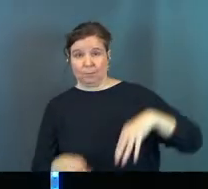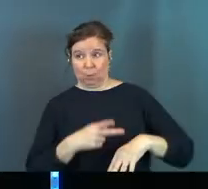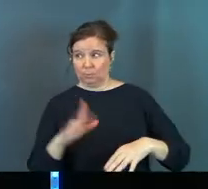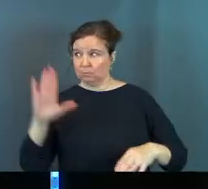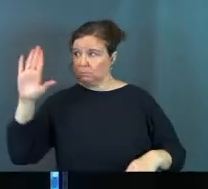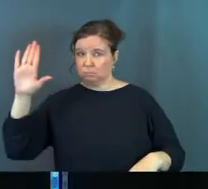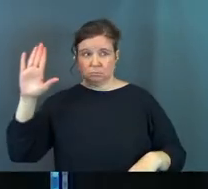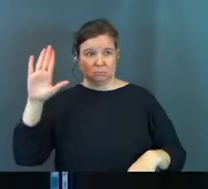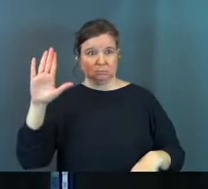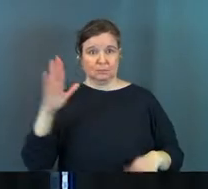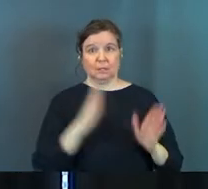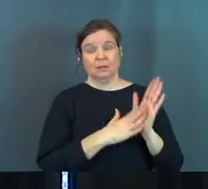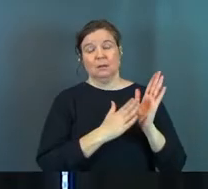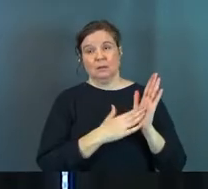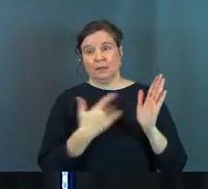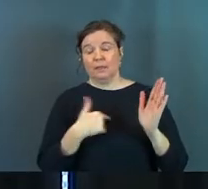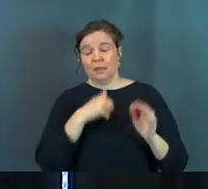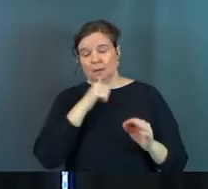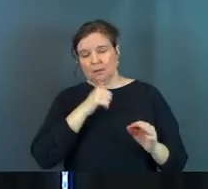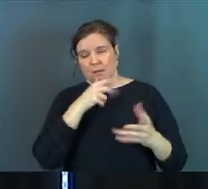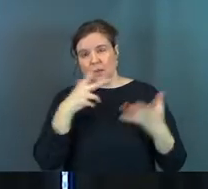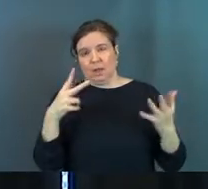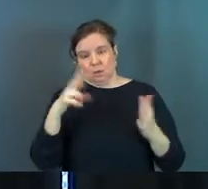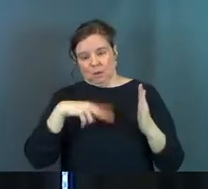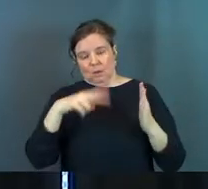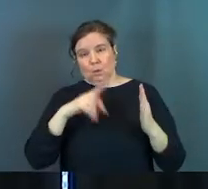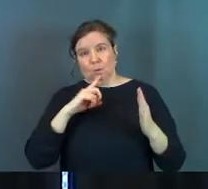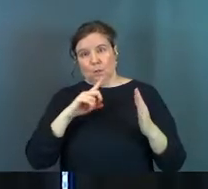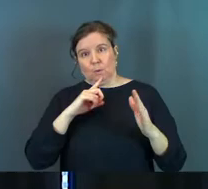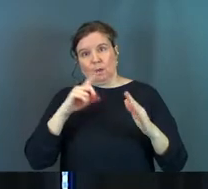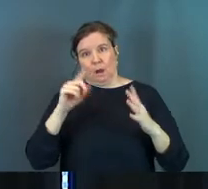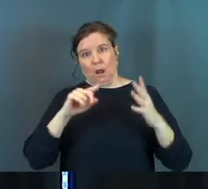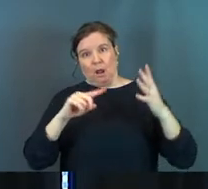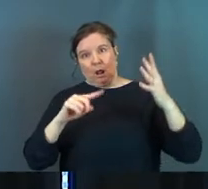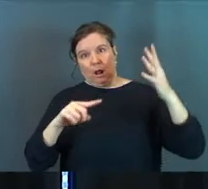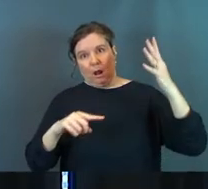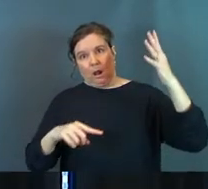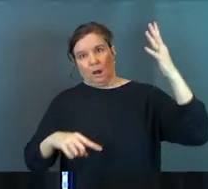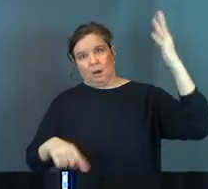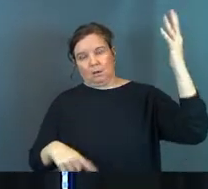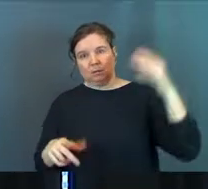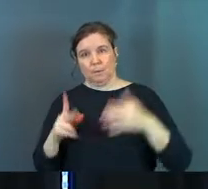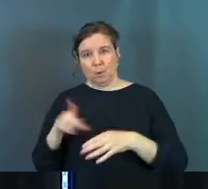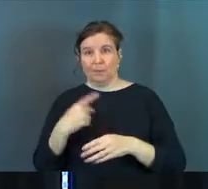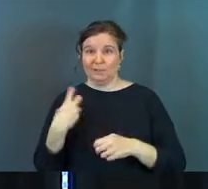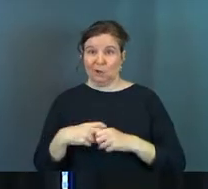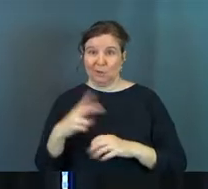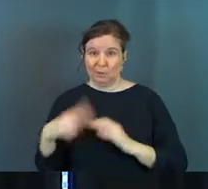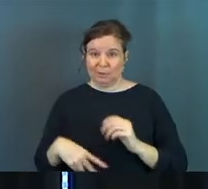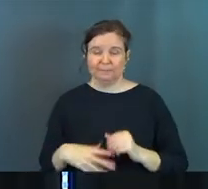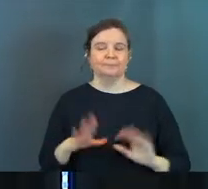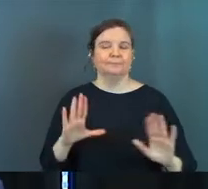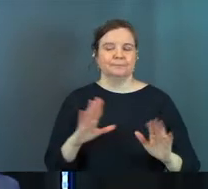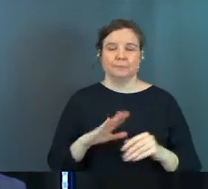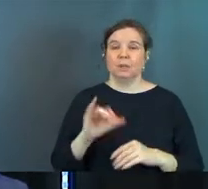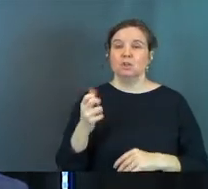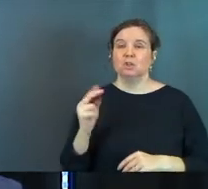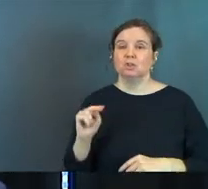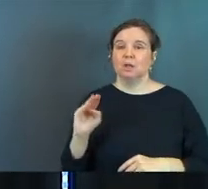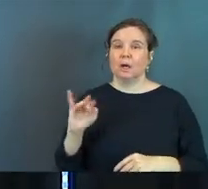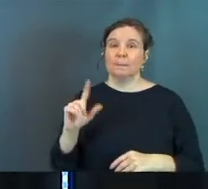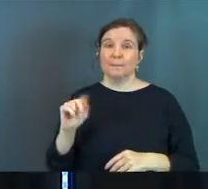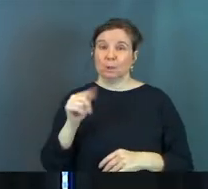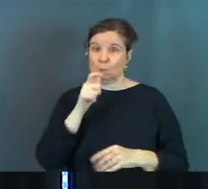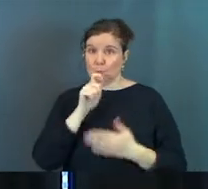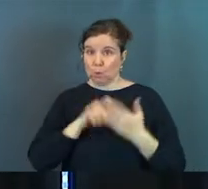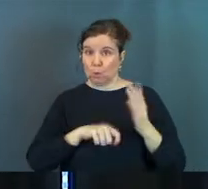quick. Give them a hand, would you? They put up with a lot. It's a really, really long poem, hard to read. Okay, so John Milton was